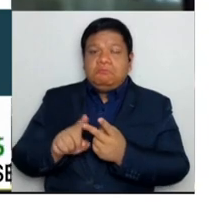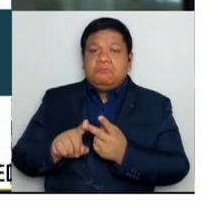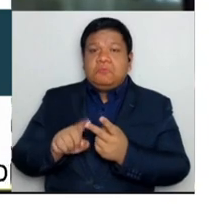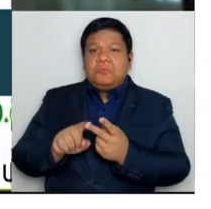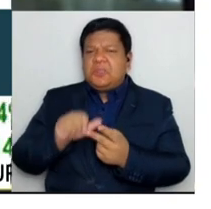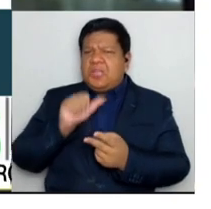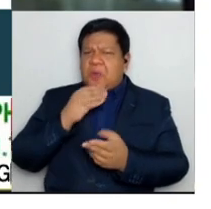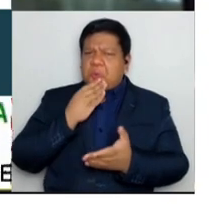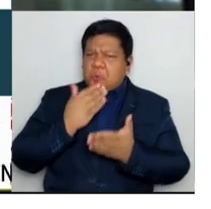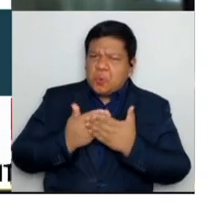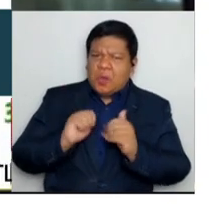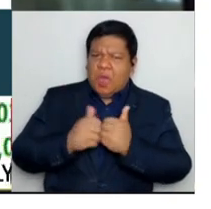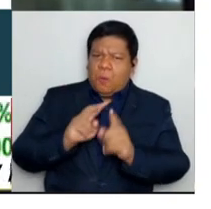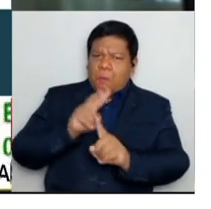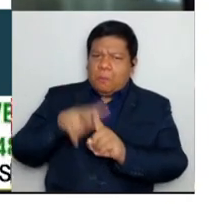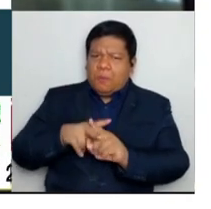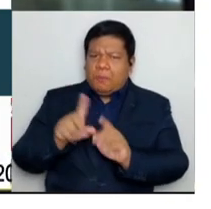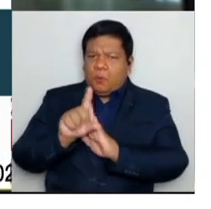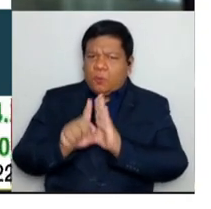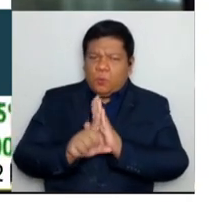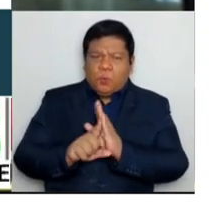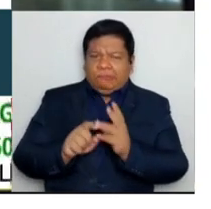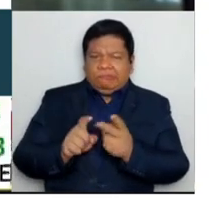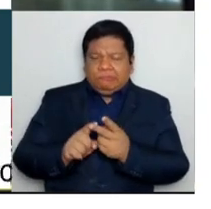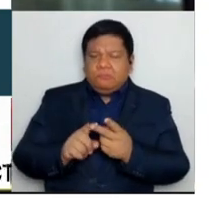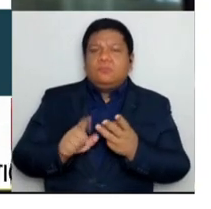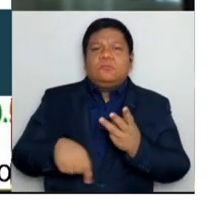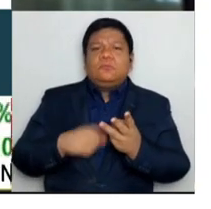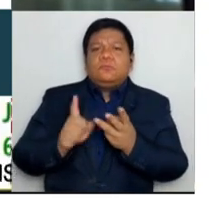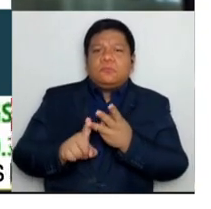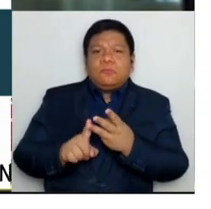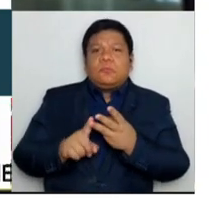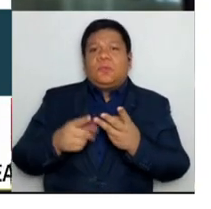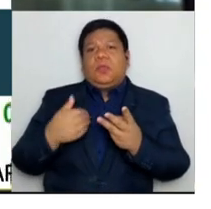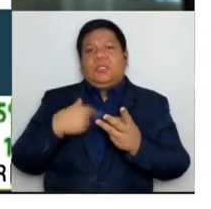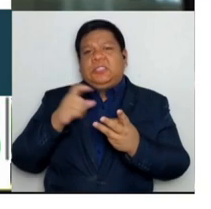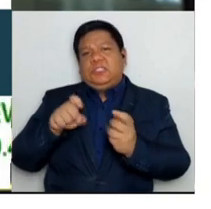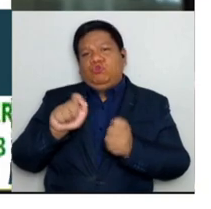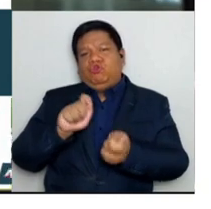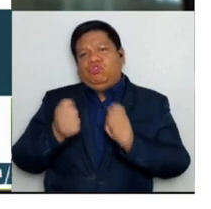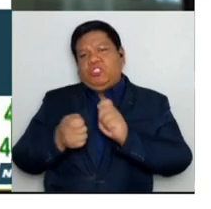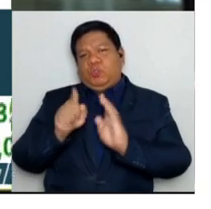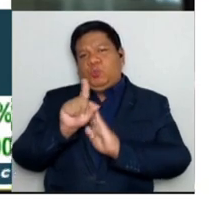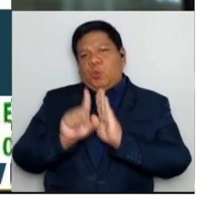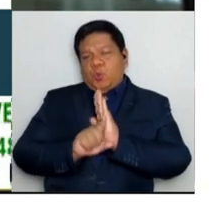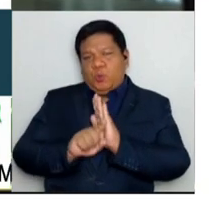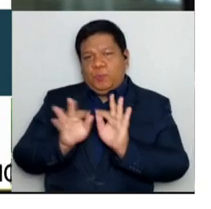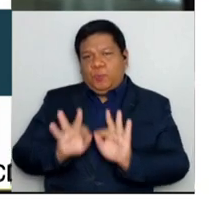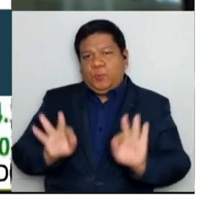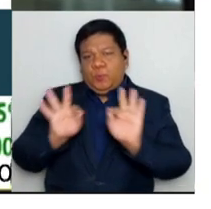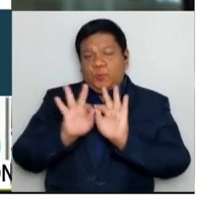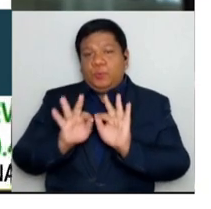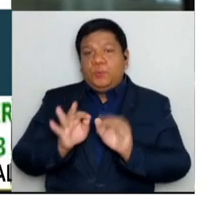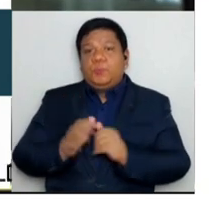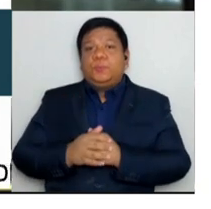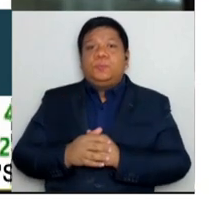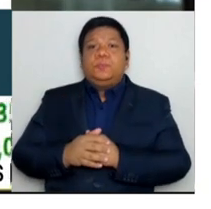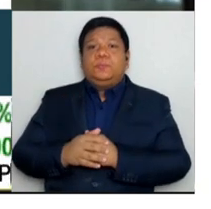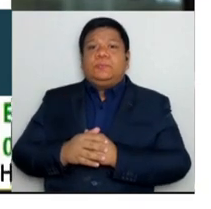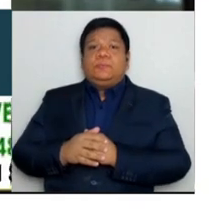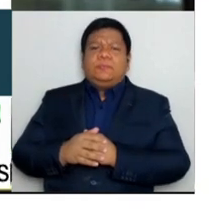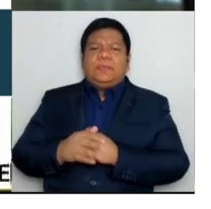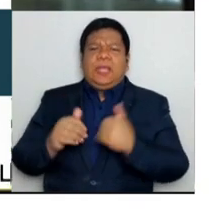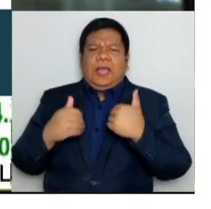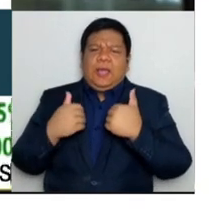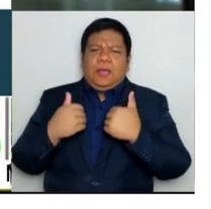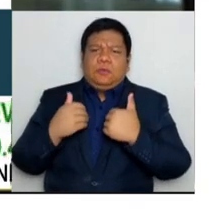ang pag-implement. At pangatlo, kailangan ng amendahan. At sabi ko, hindi lang ang